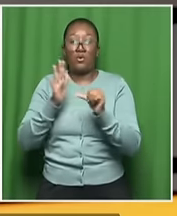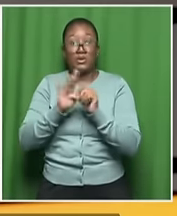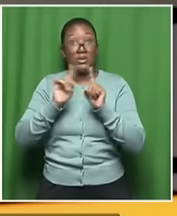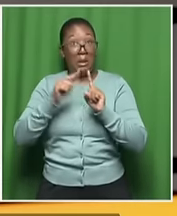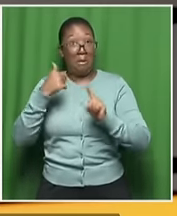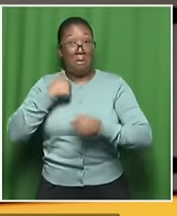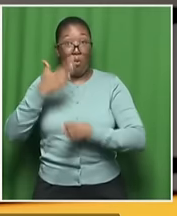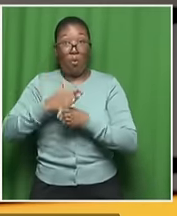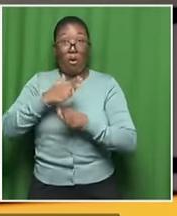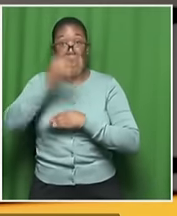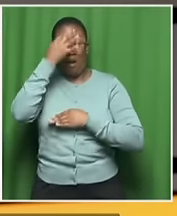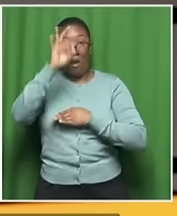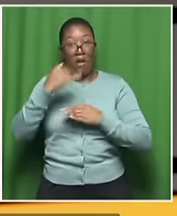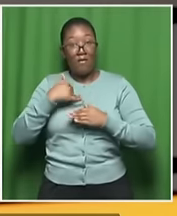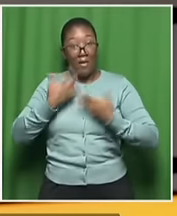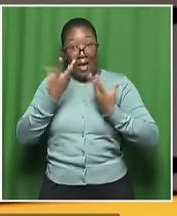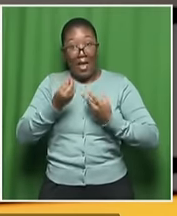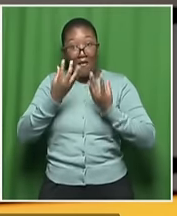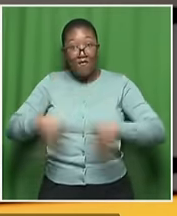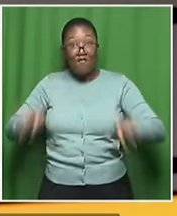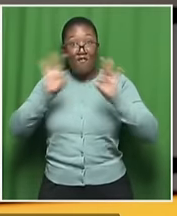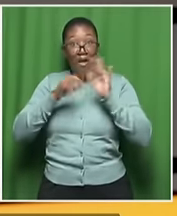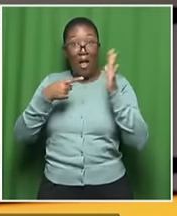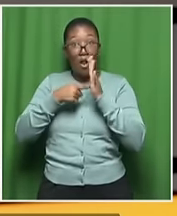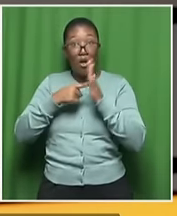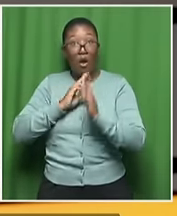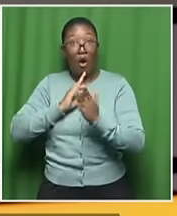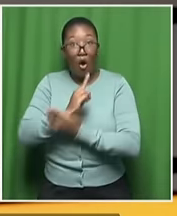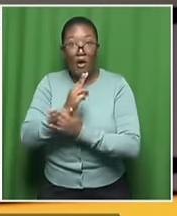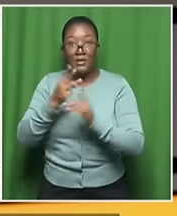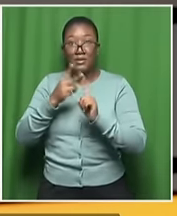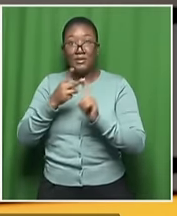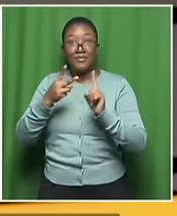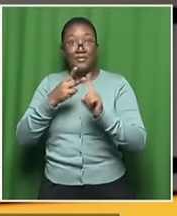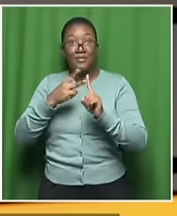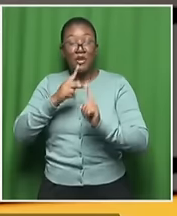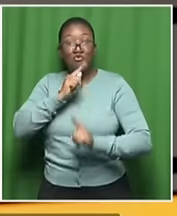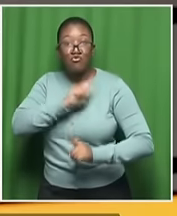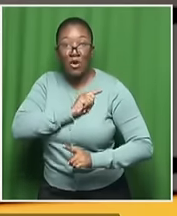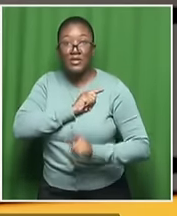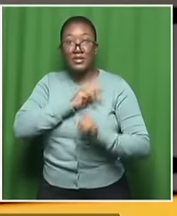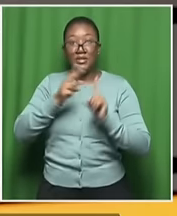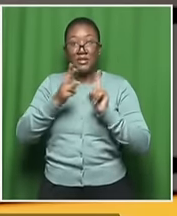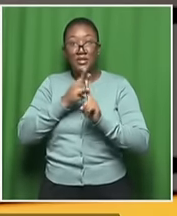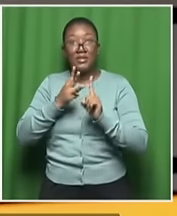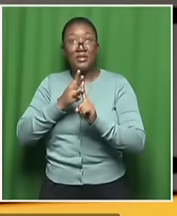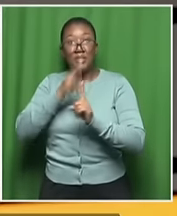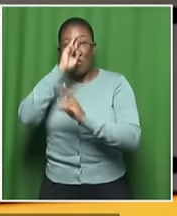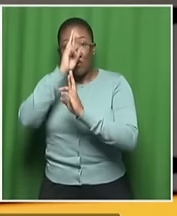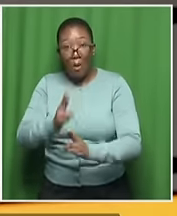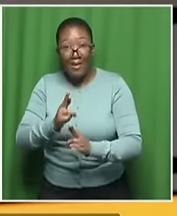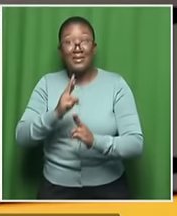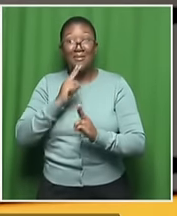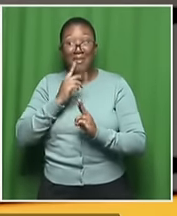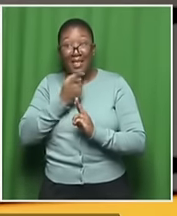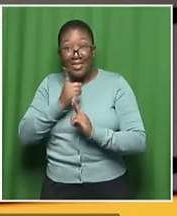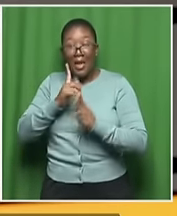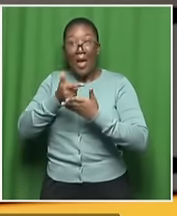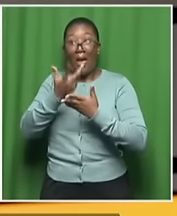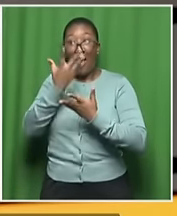have those values, then, for instance, you will curb corruption in South